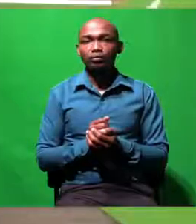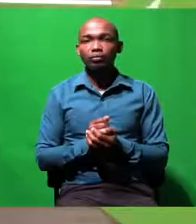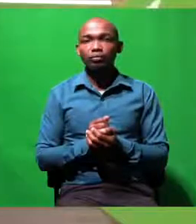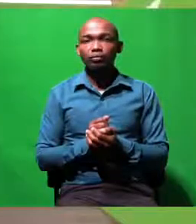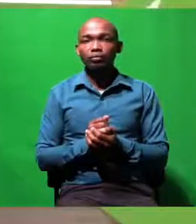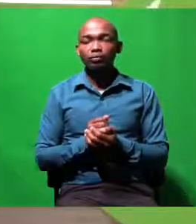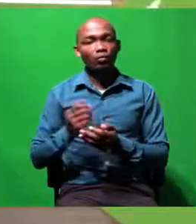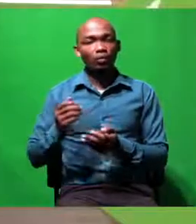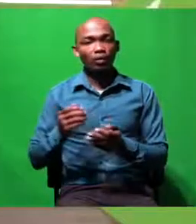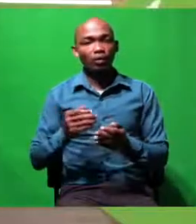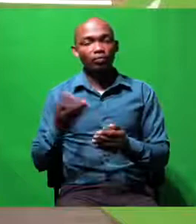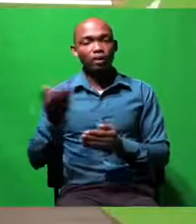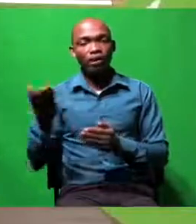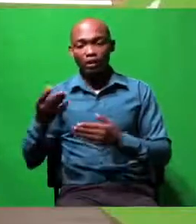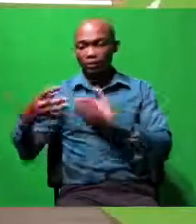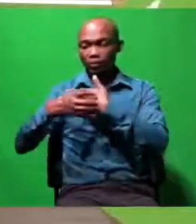That one.